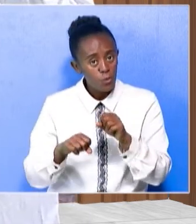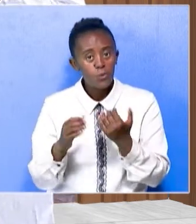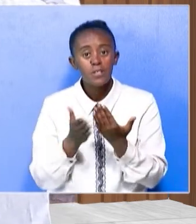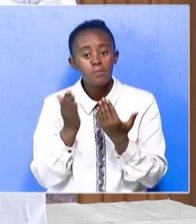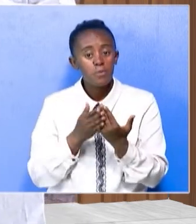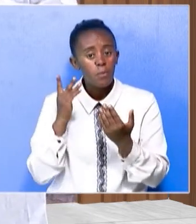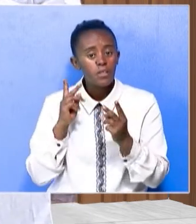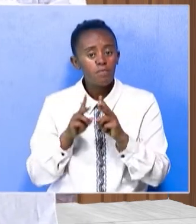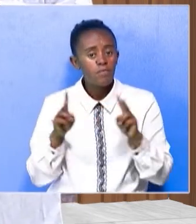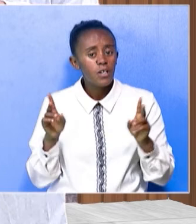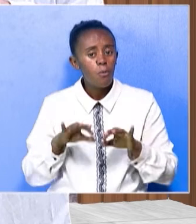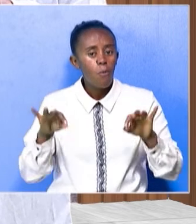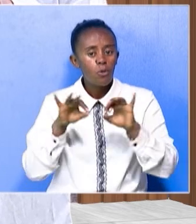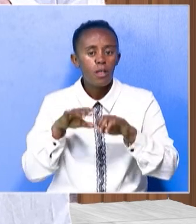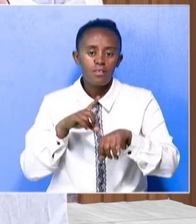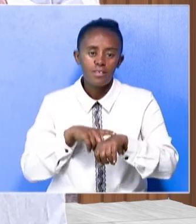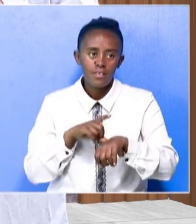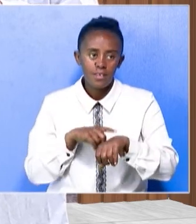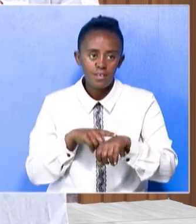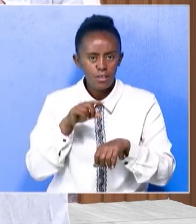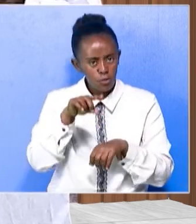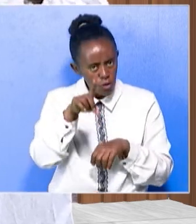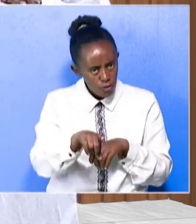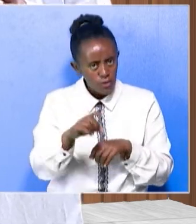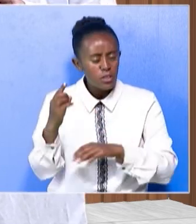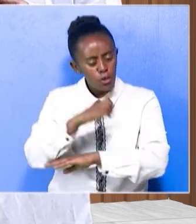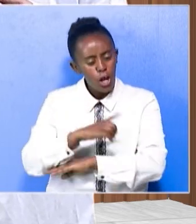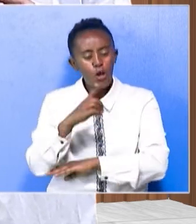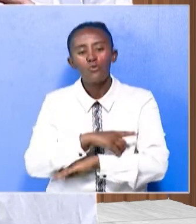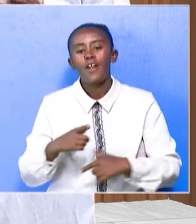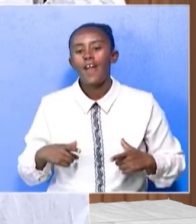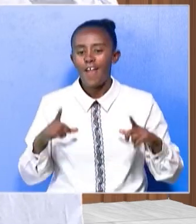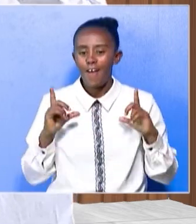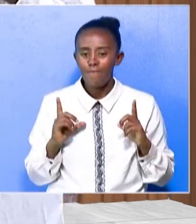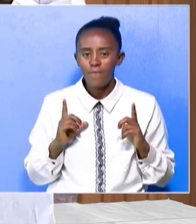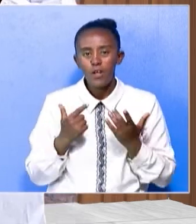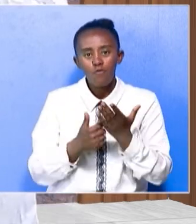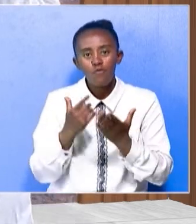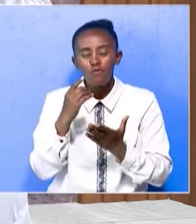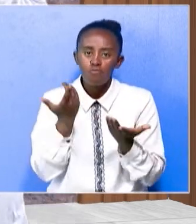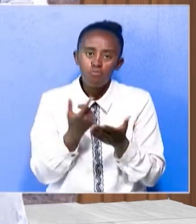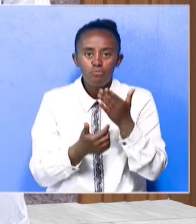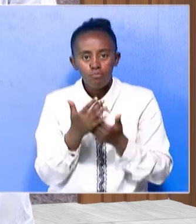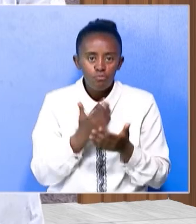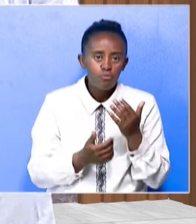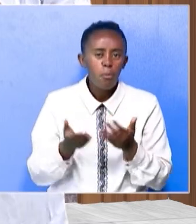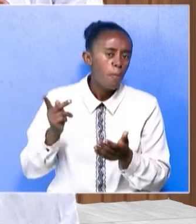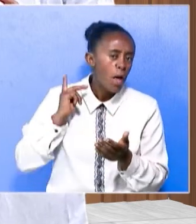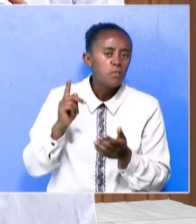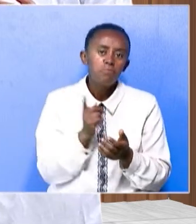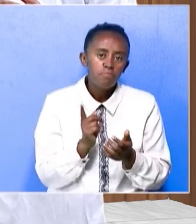is a very important tense. So you have to use it in your day-to-day life if you want to talk about what's going on in the